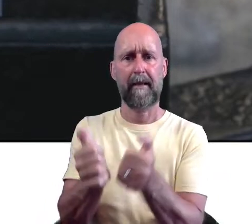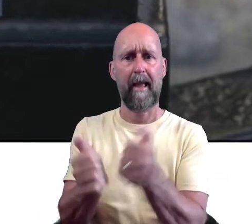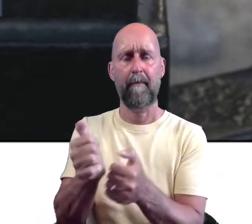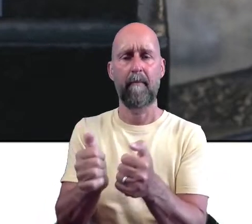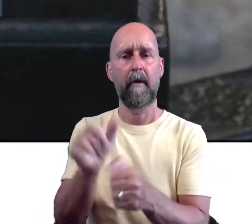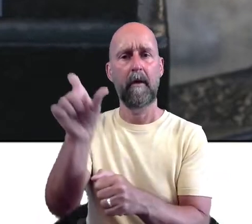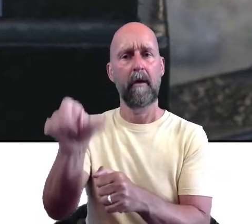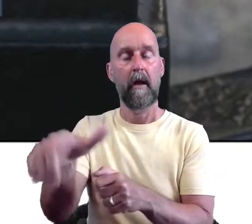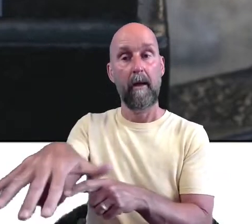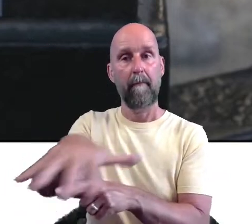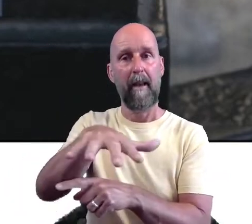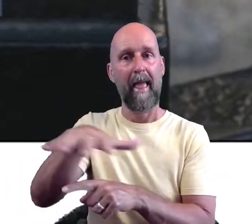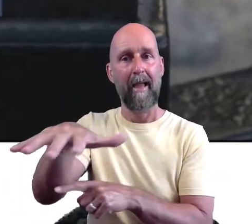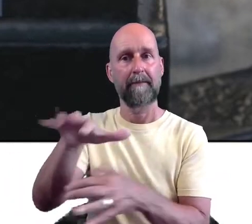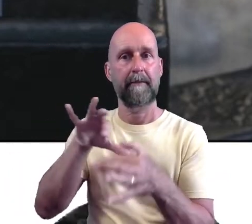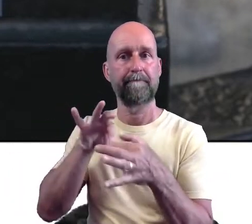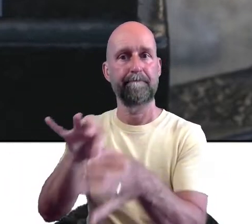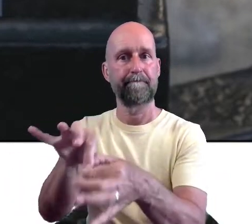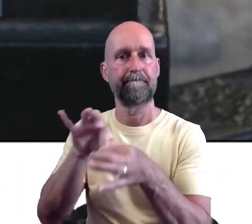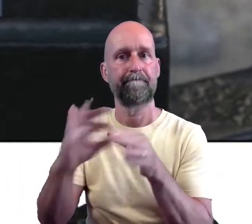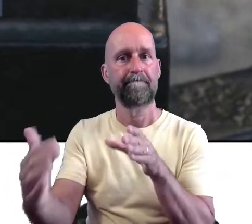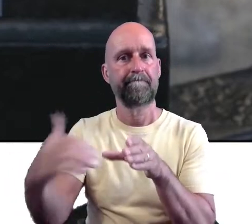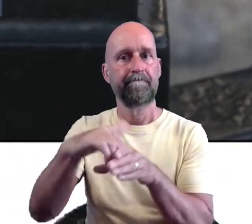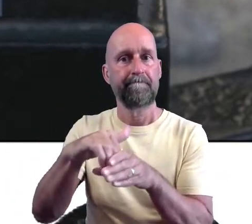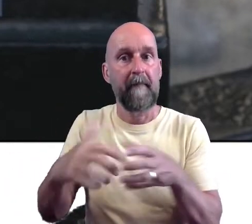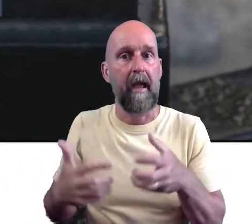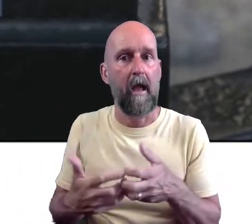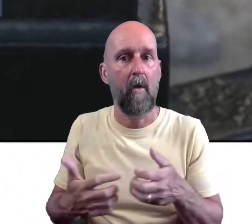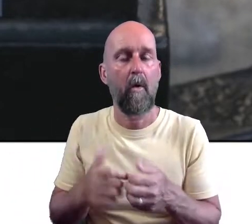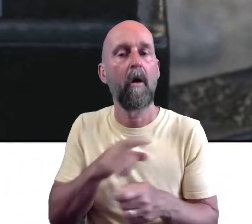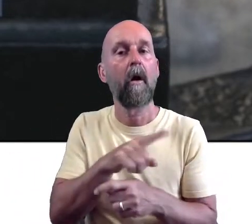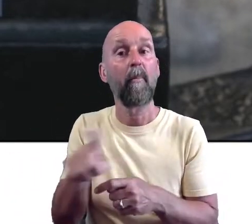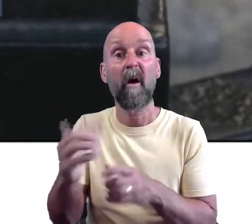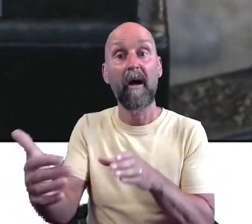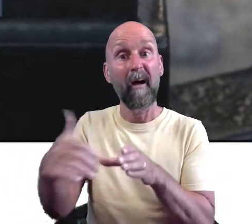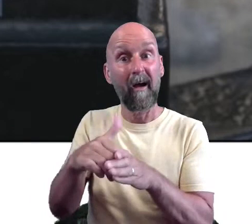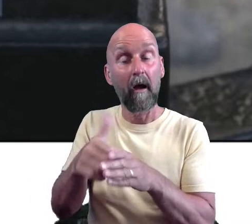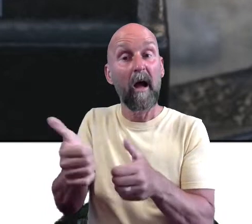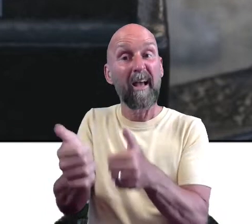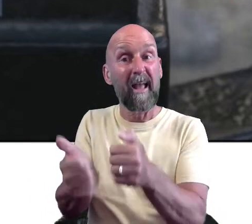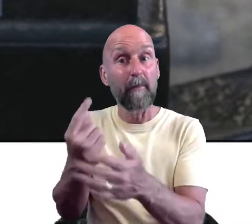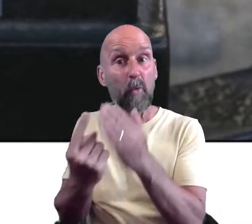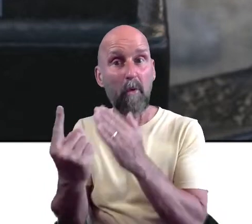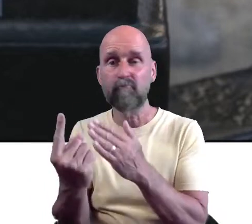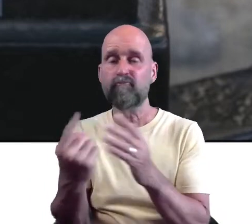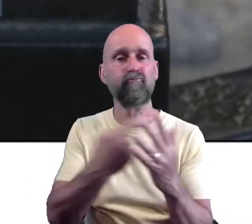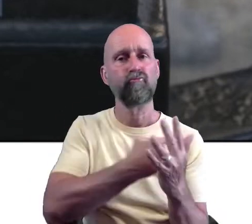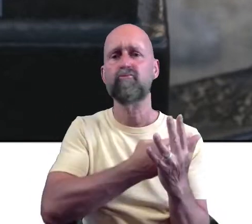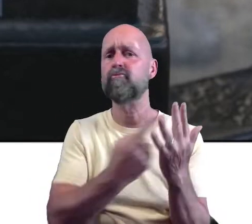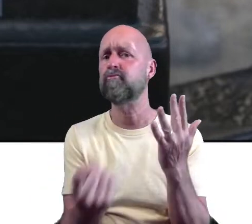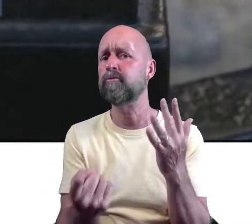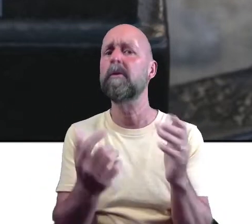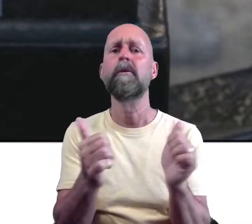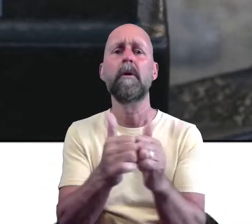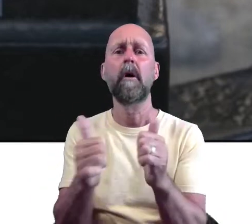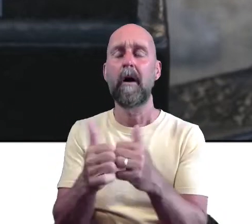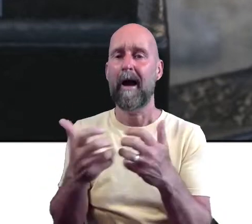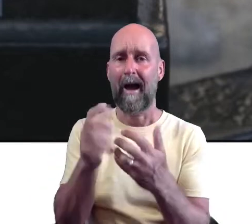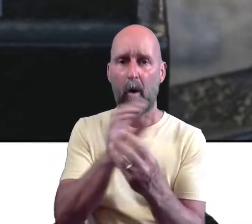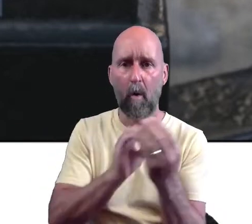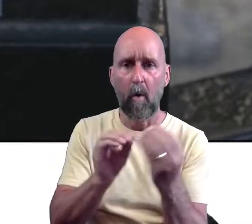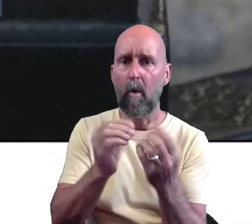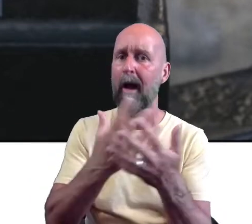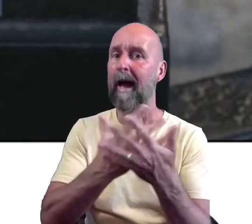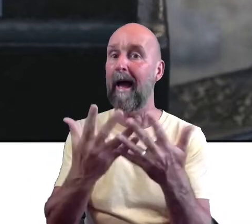place. But what I have to say also has applications beyond just games too, in thinking about how you might design any kind of